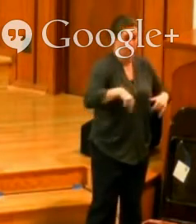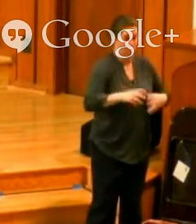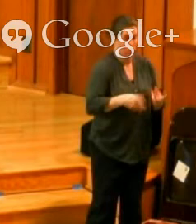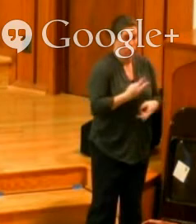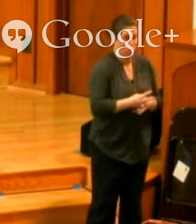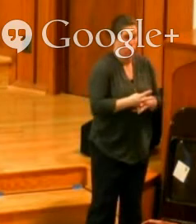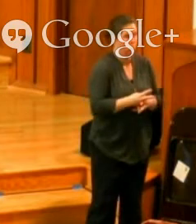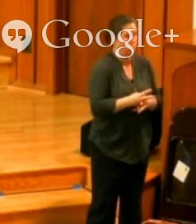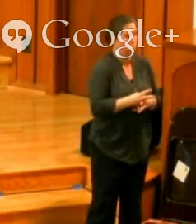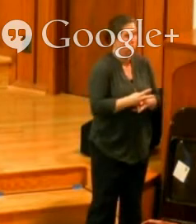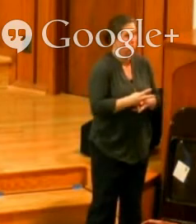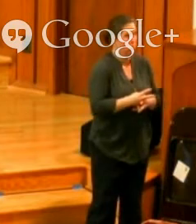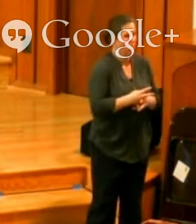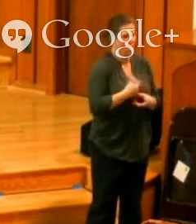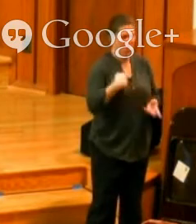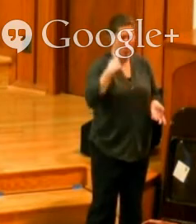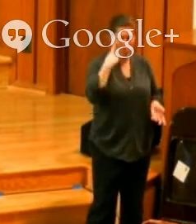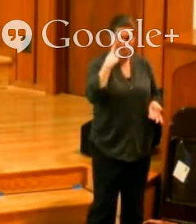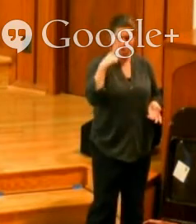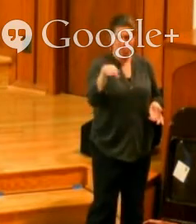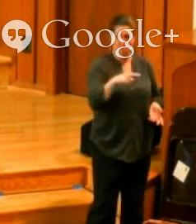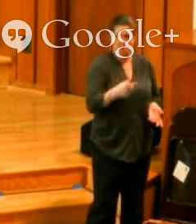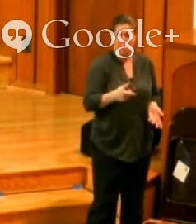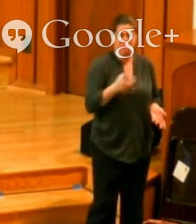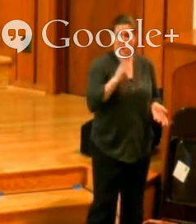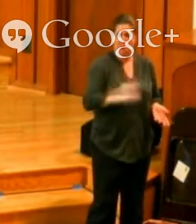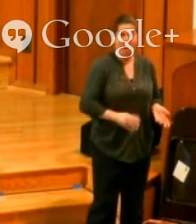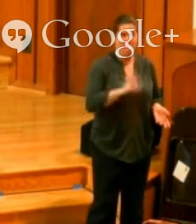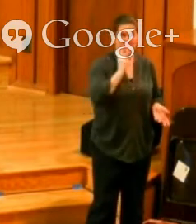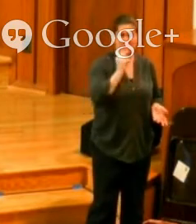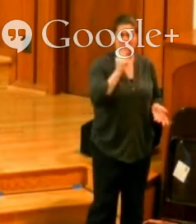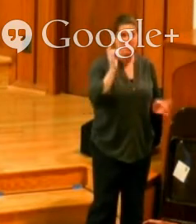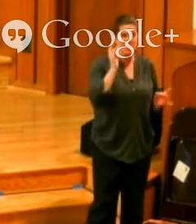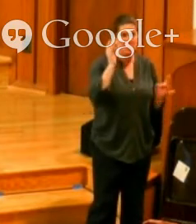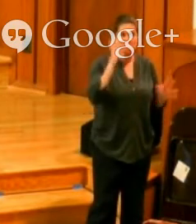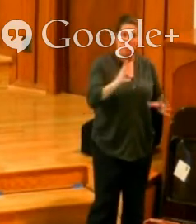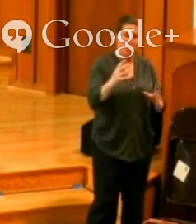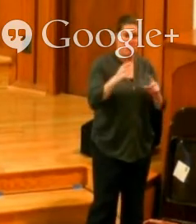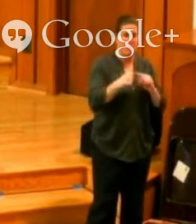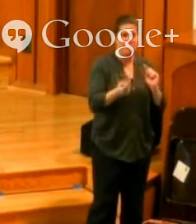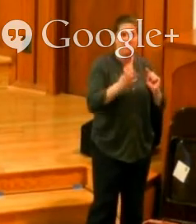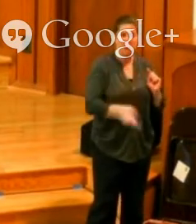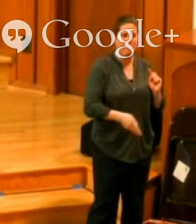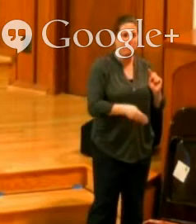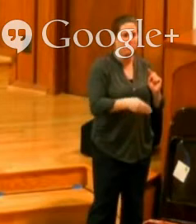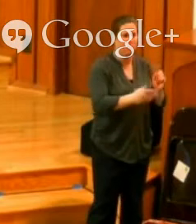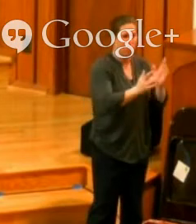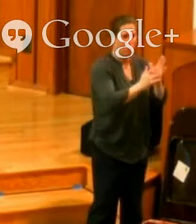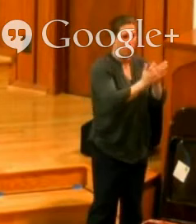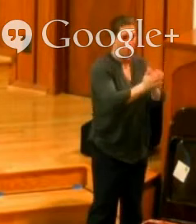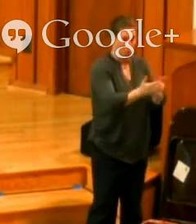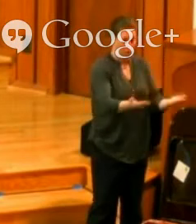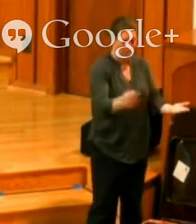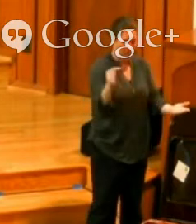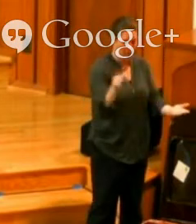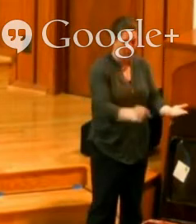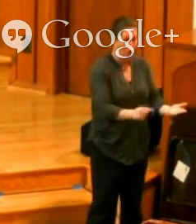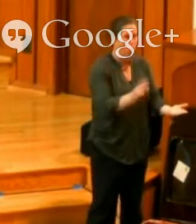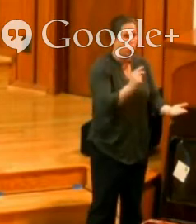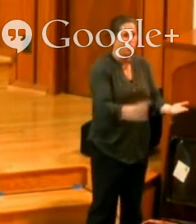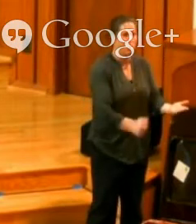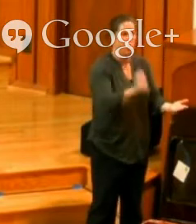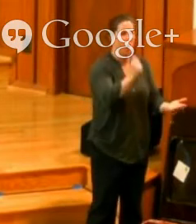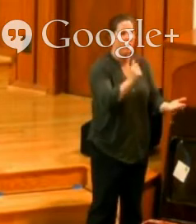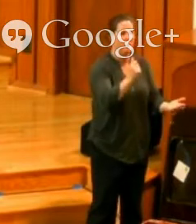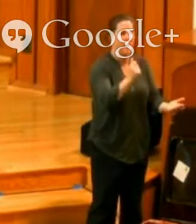controversy before. If you want to have a great controversy in your life, open the Bible. And I guarantee you, you'll automatically become on Satan's worst